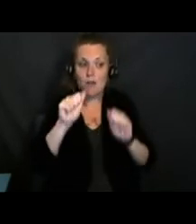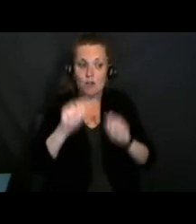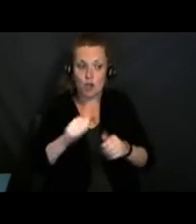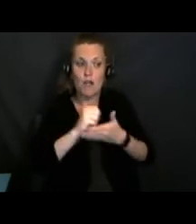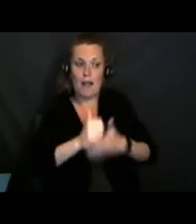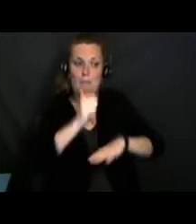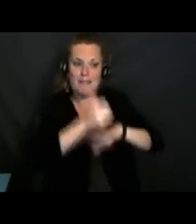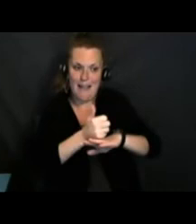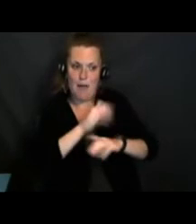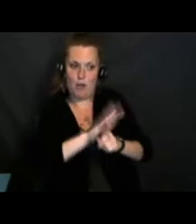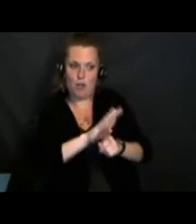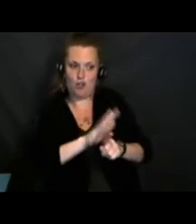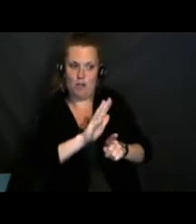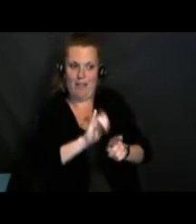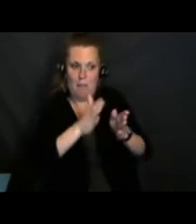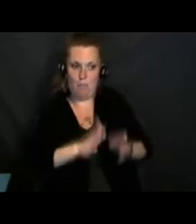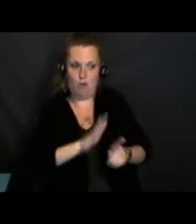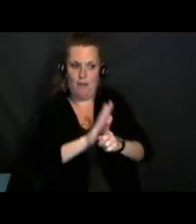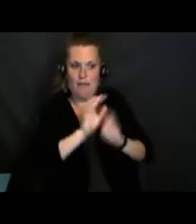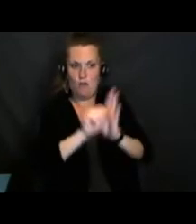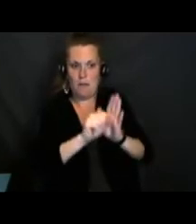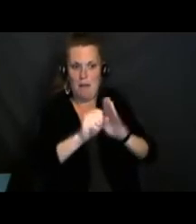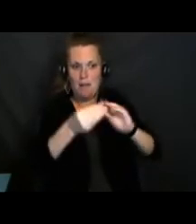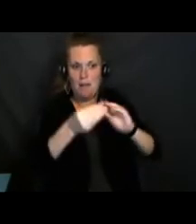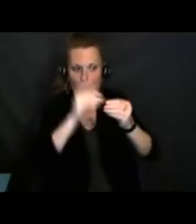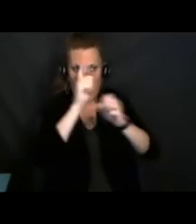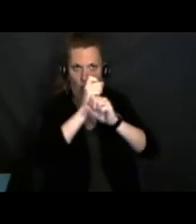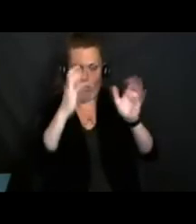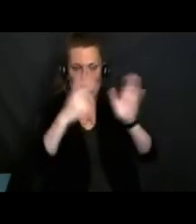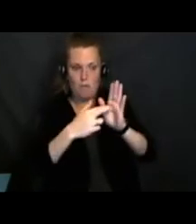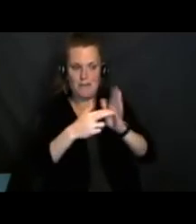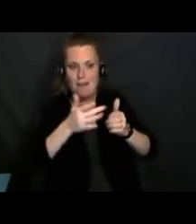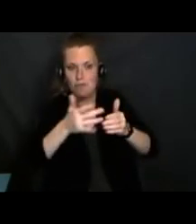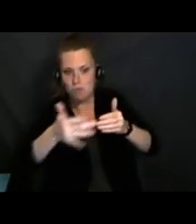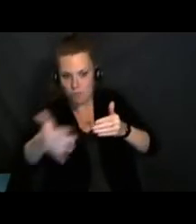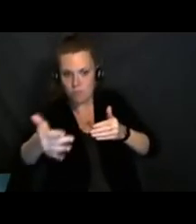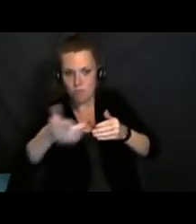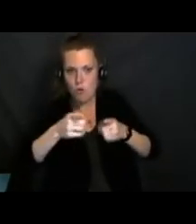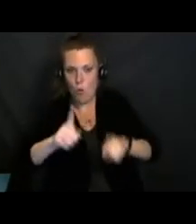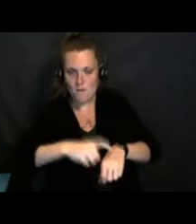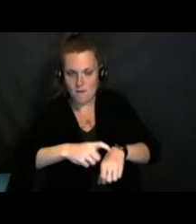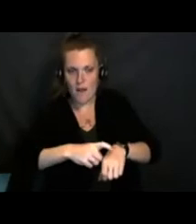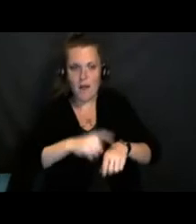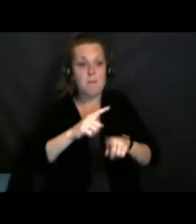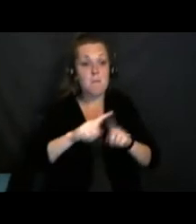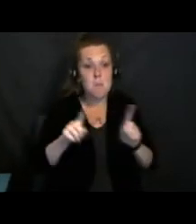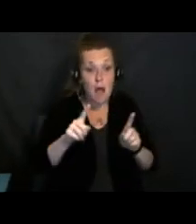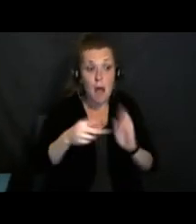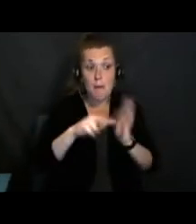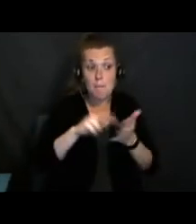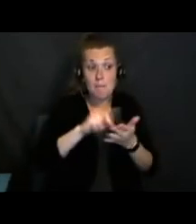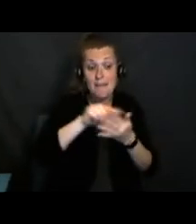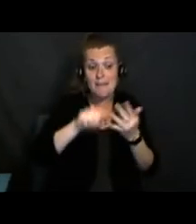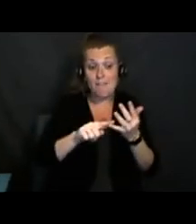over time, and but this does not preclude the fact that fingers may support different functions